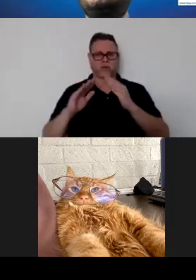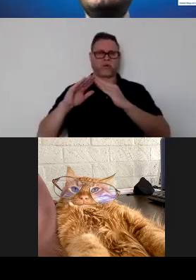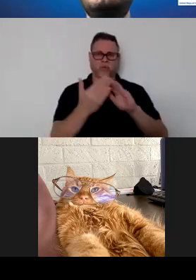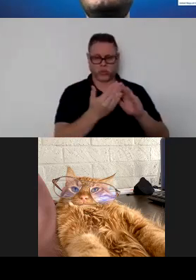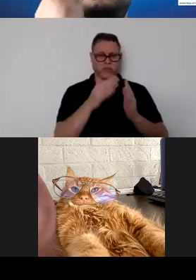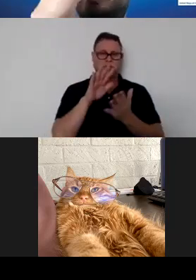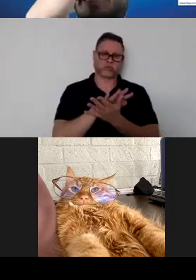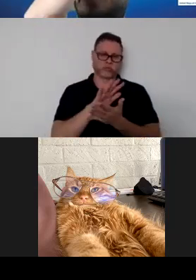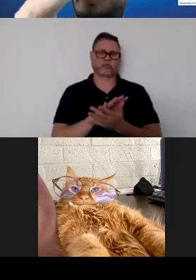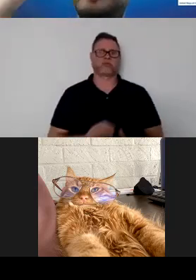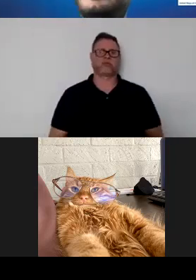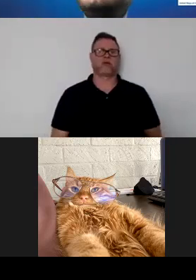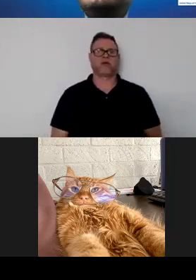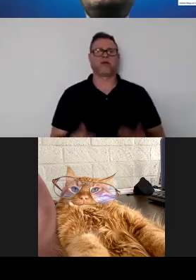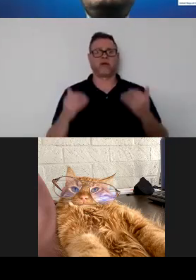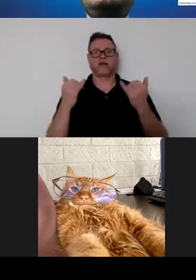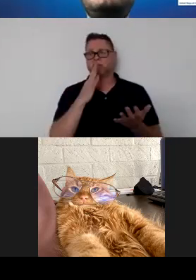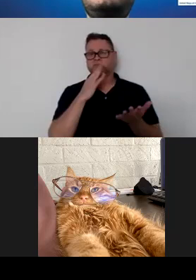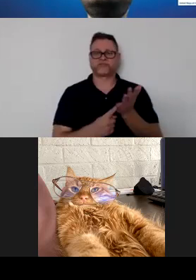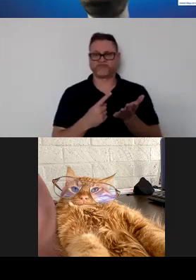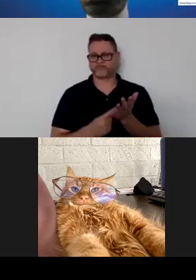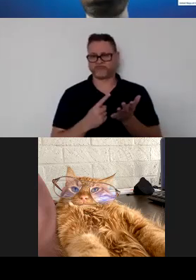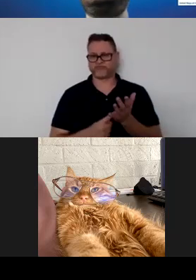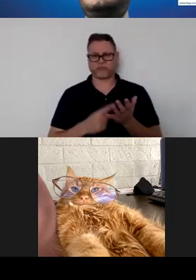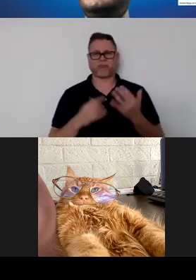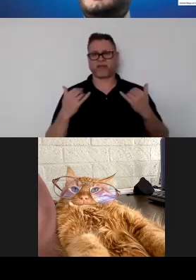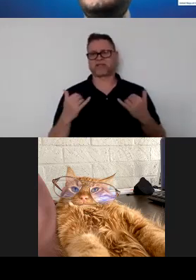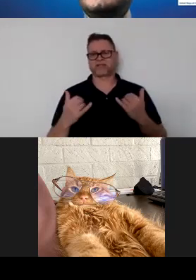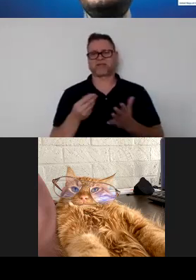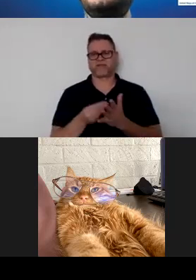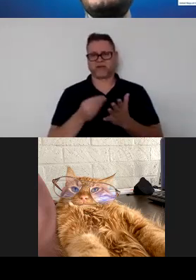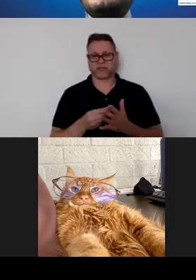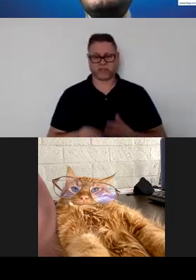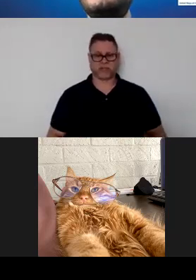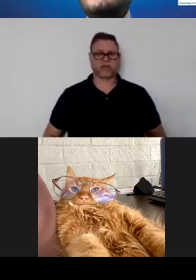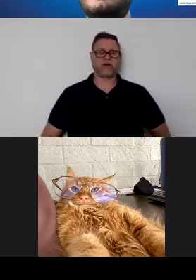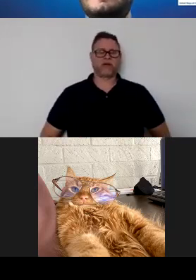school. So now we'll talk about some of the existing funding streams.